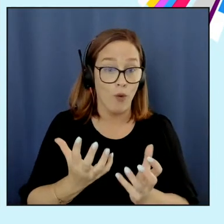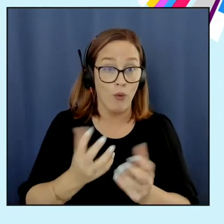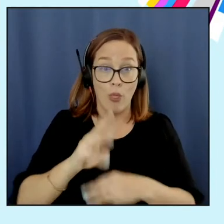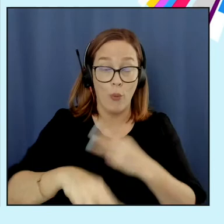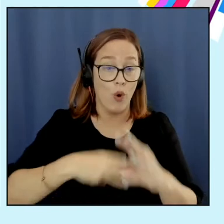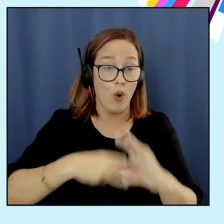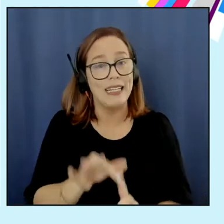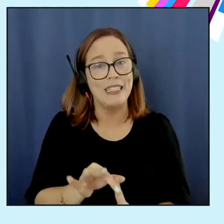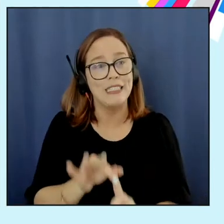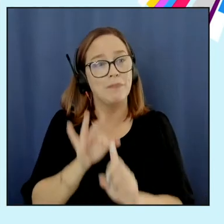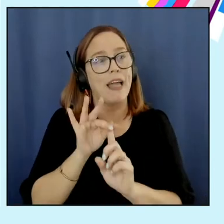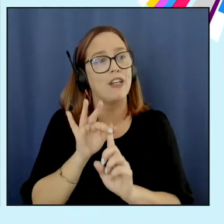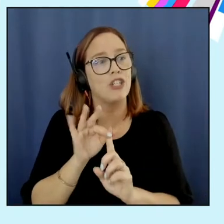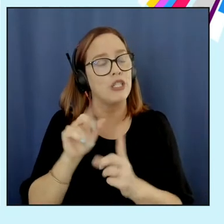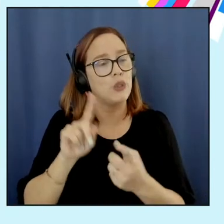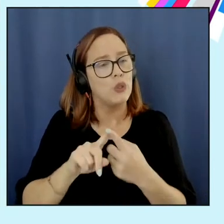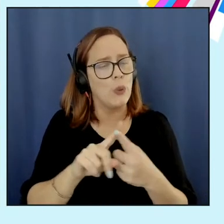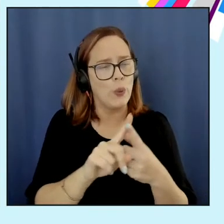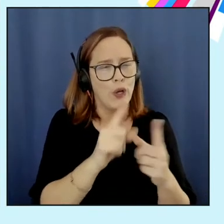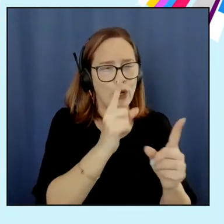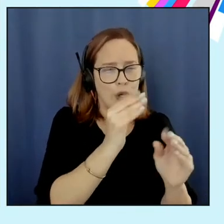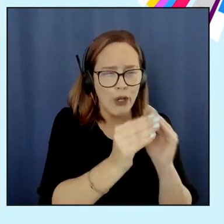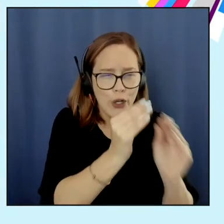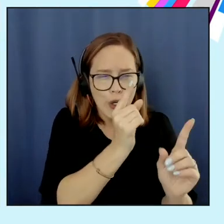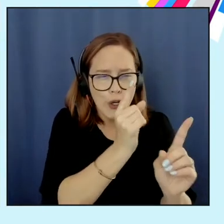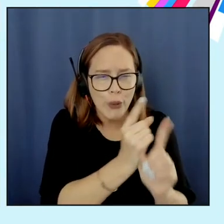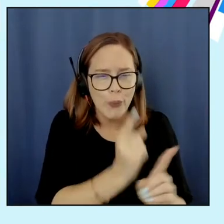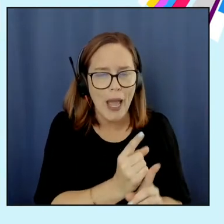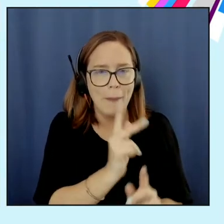especially to correct people and, you know,